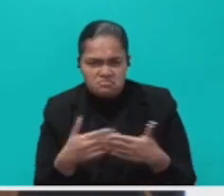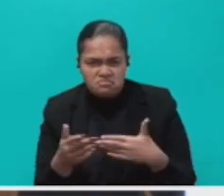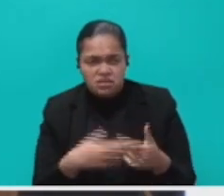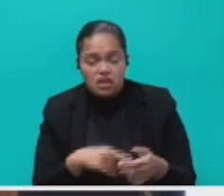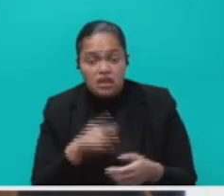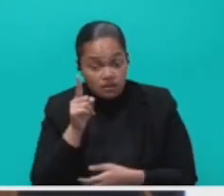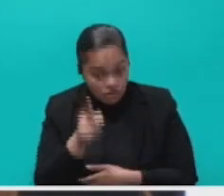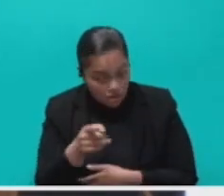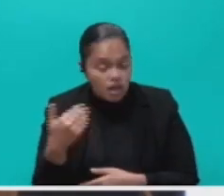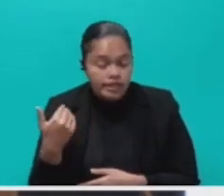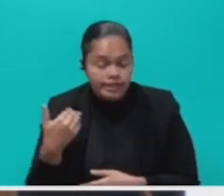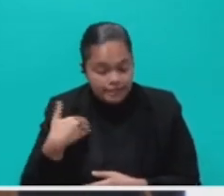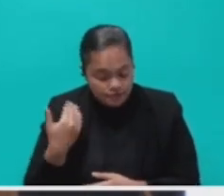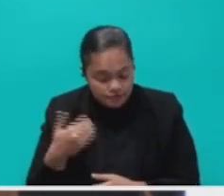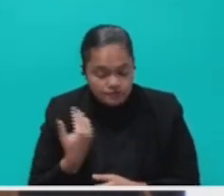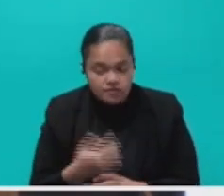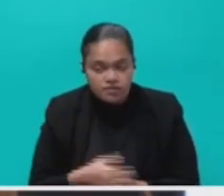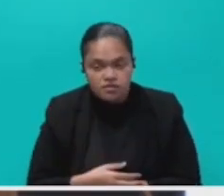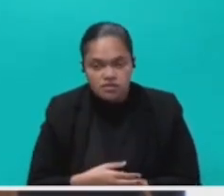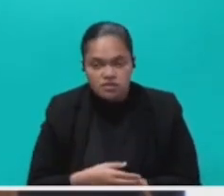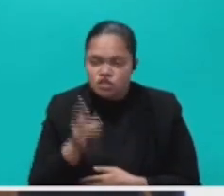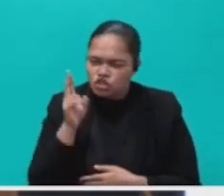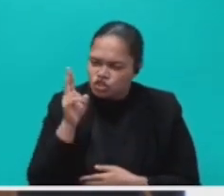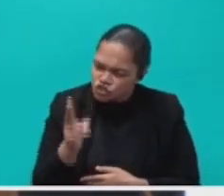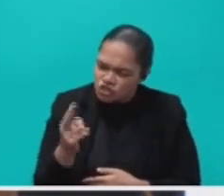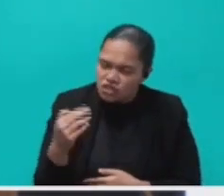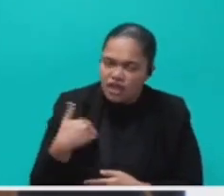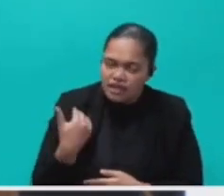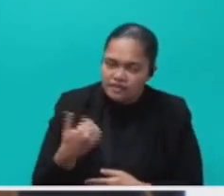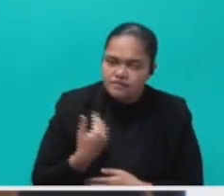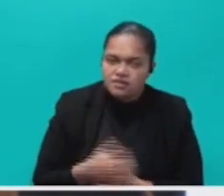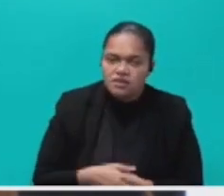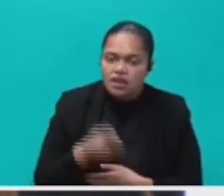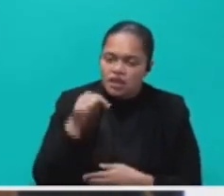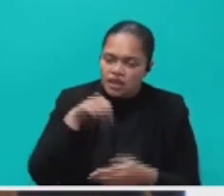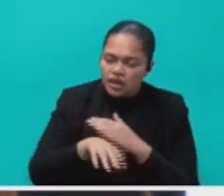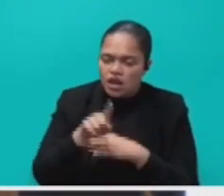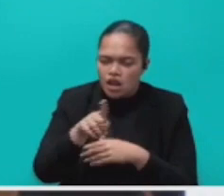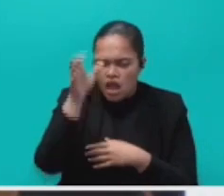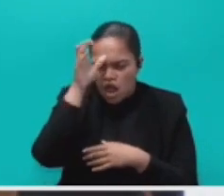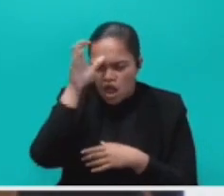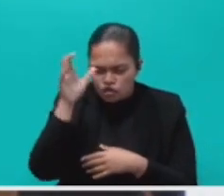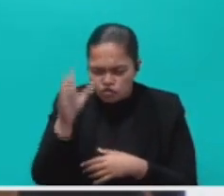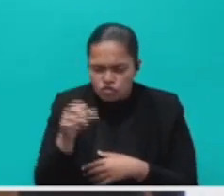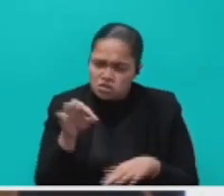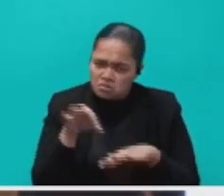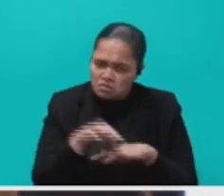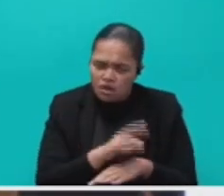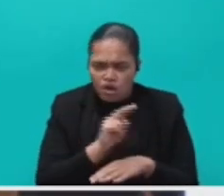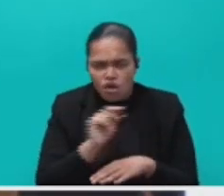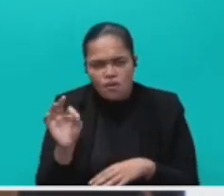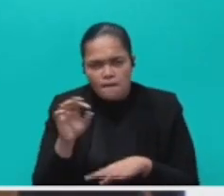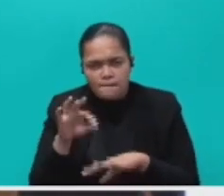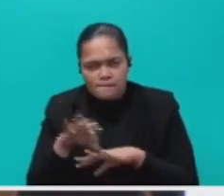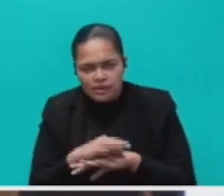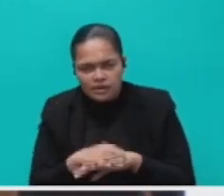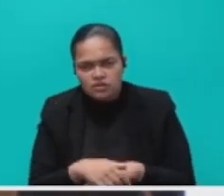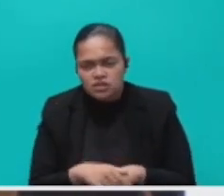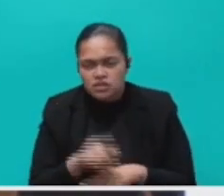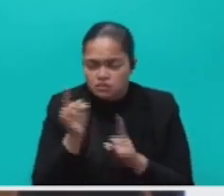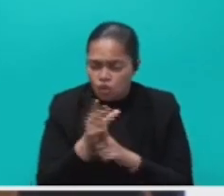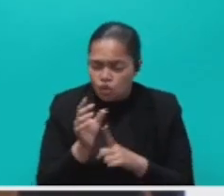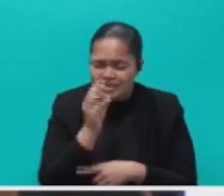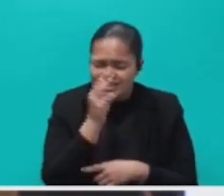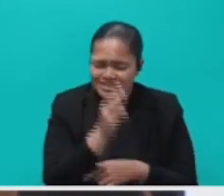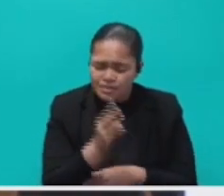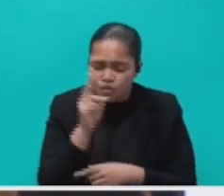He lives, or she lives, in that country and not married, and the only thing that is important for him or